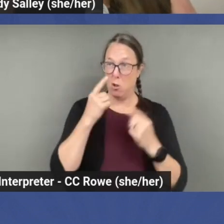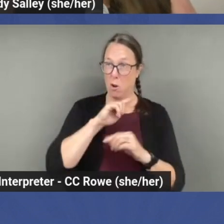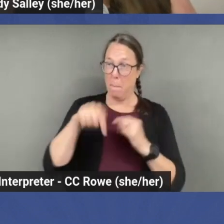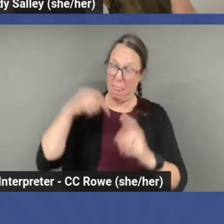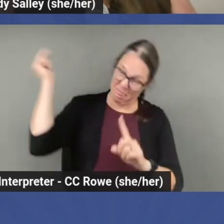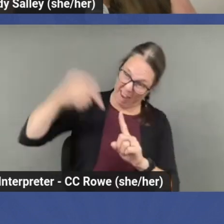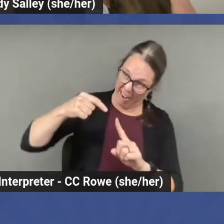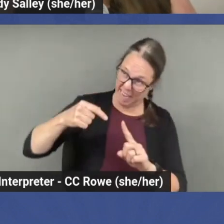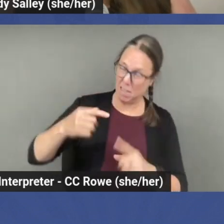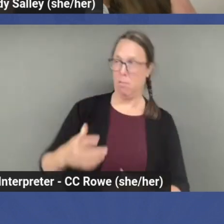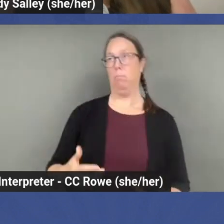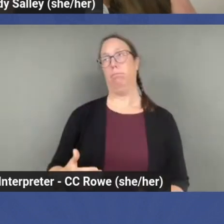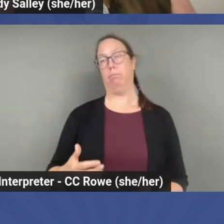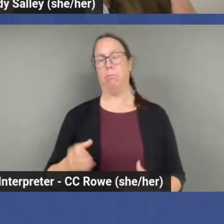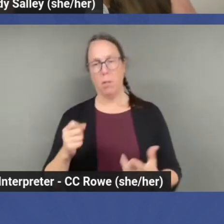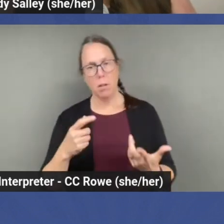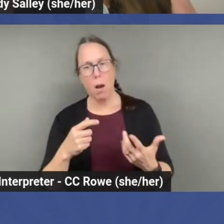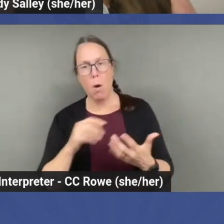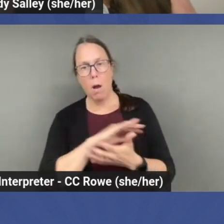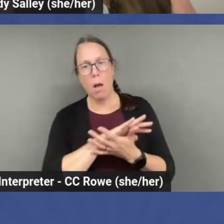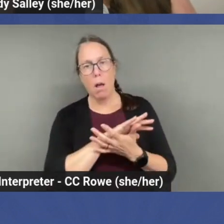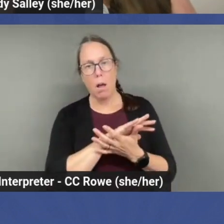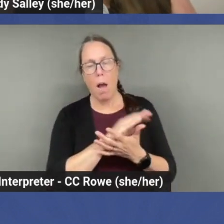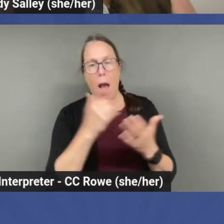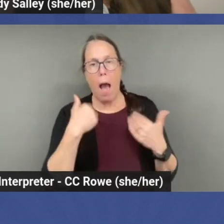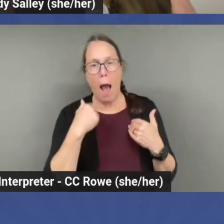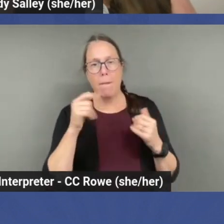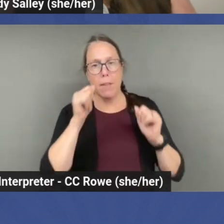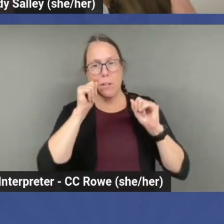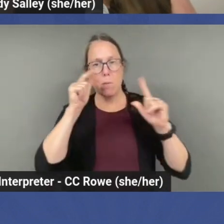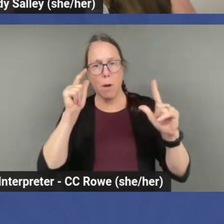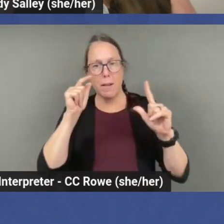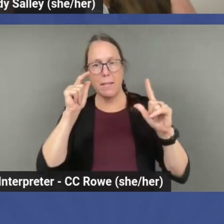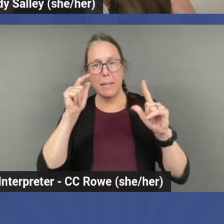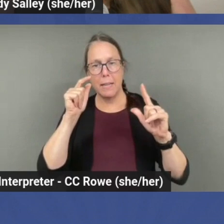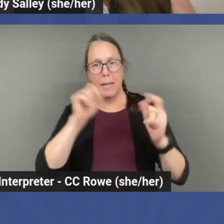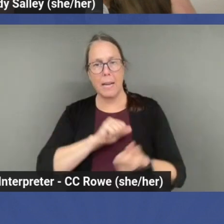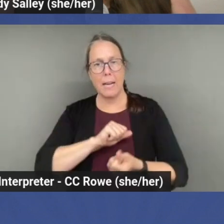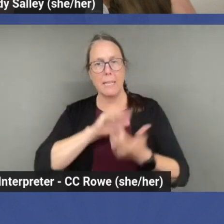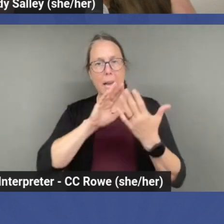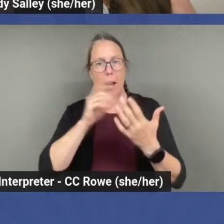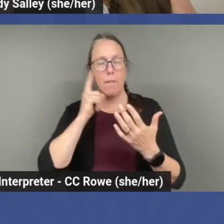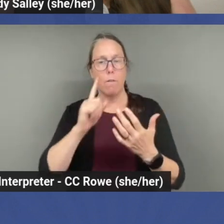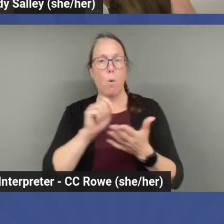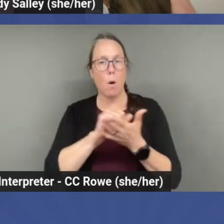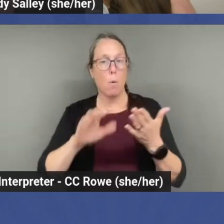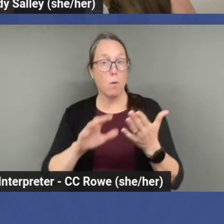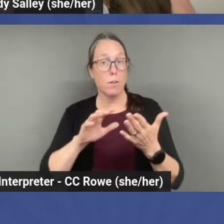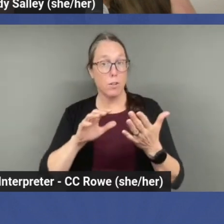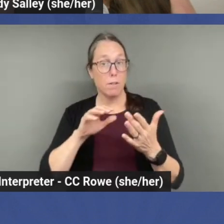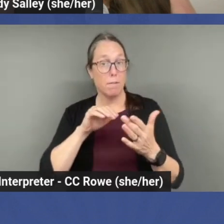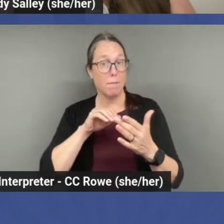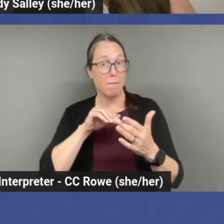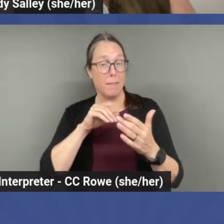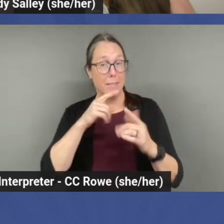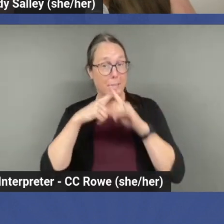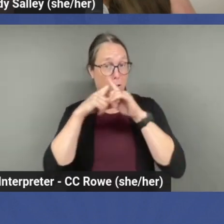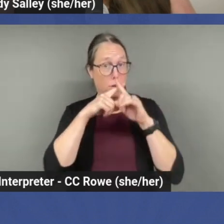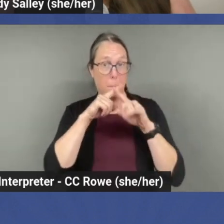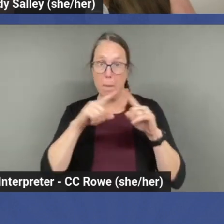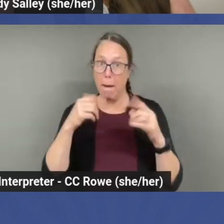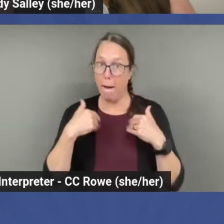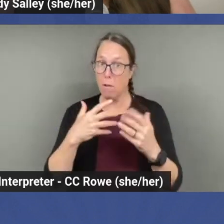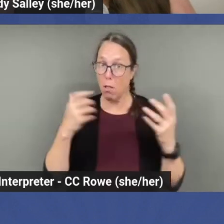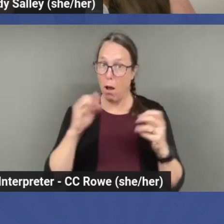that, as well as there's this rising attack for abortion censorship, there's also a lot of young people who are I need to be able to